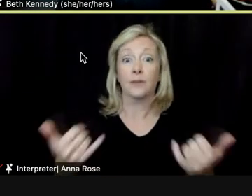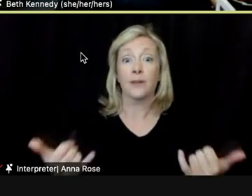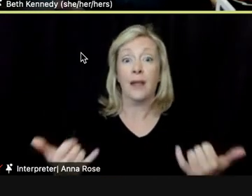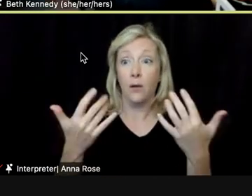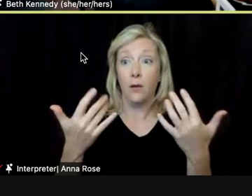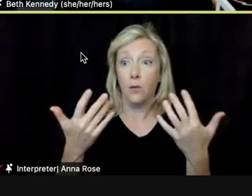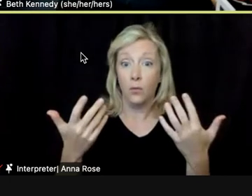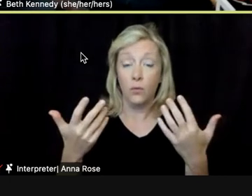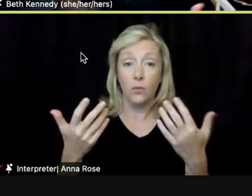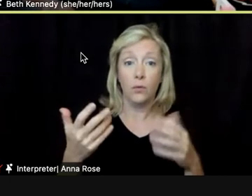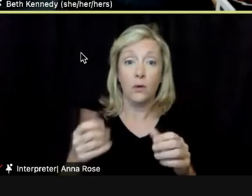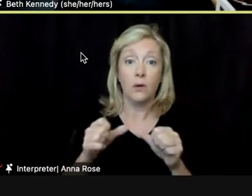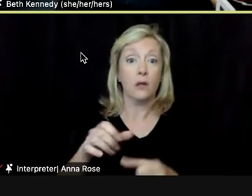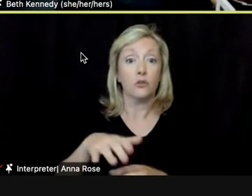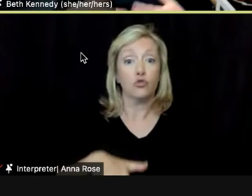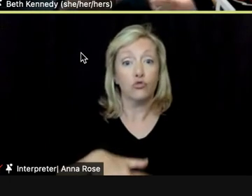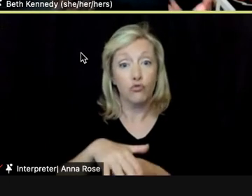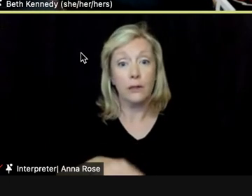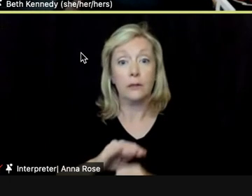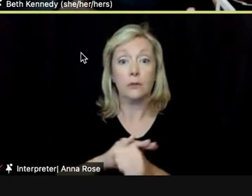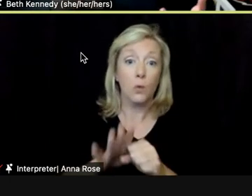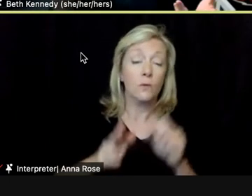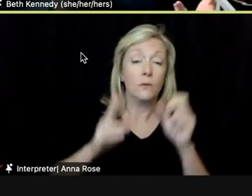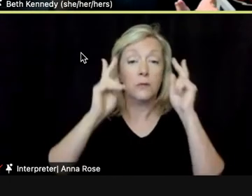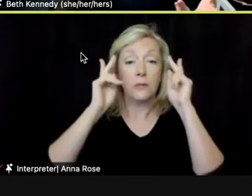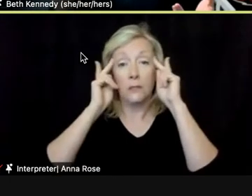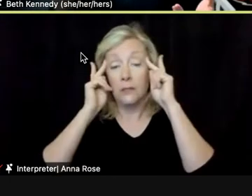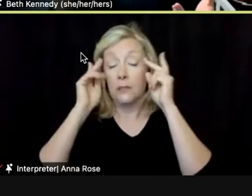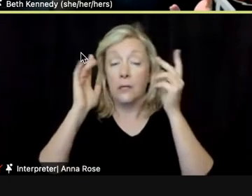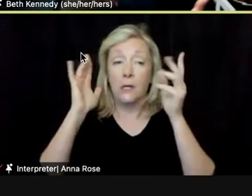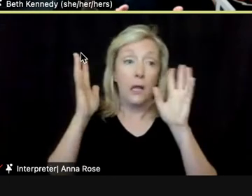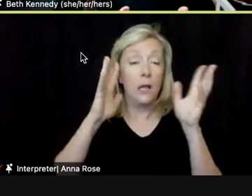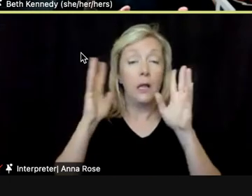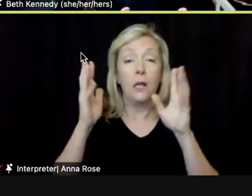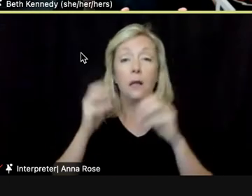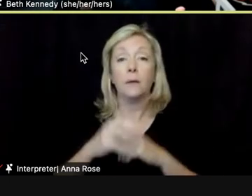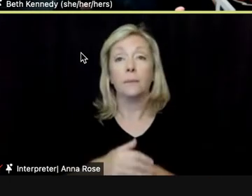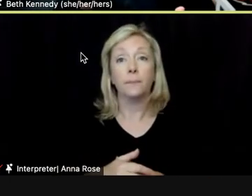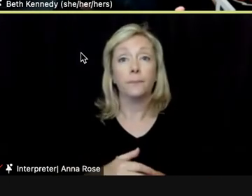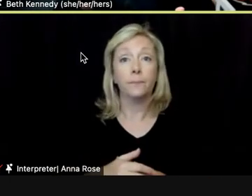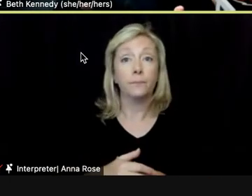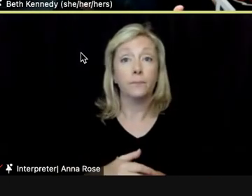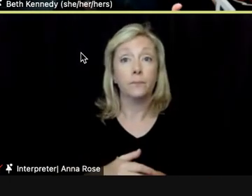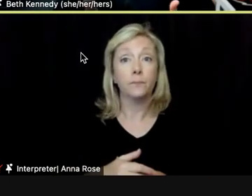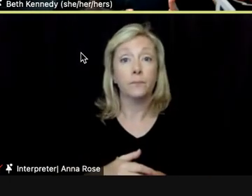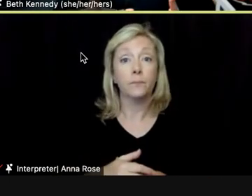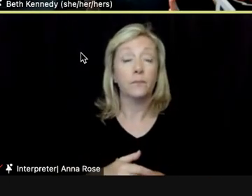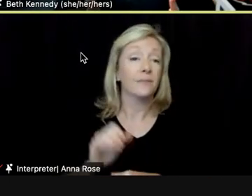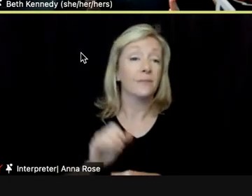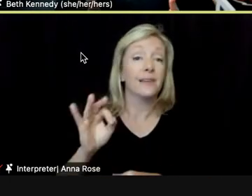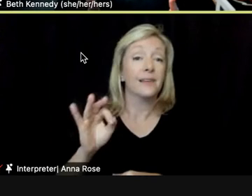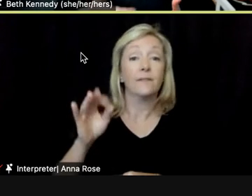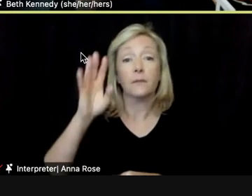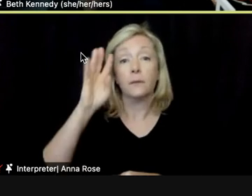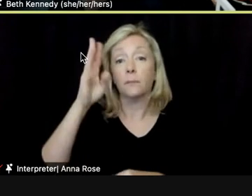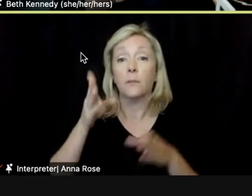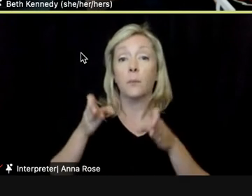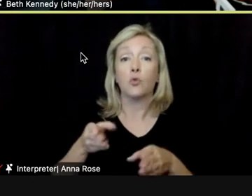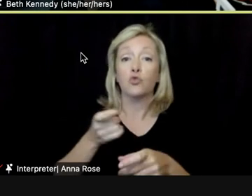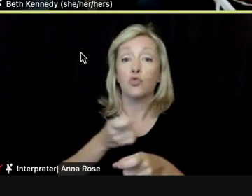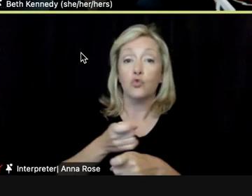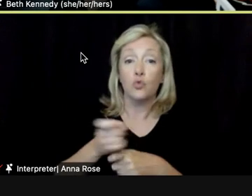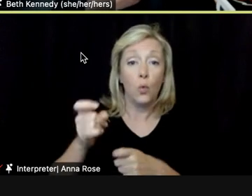with this constant stress of the pandemic. And when you have someone who's making a joke, that can